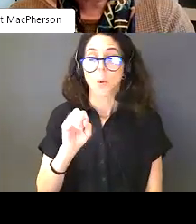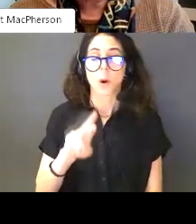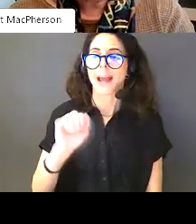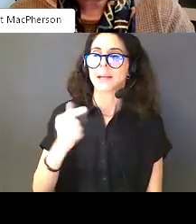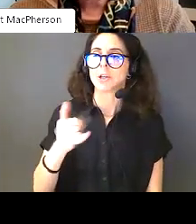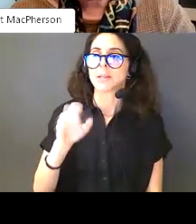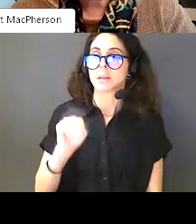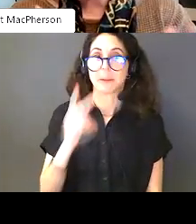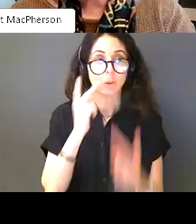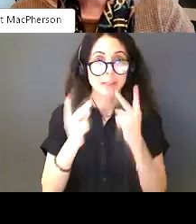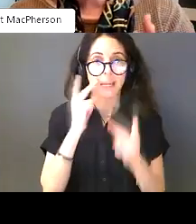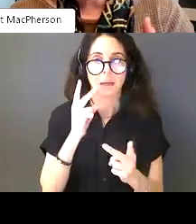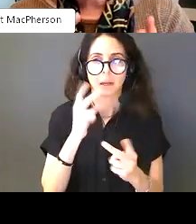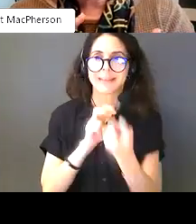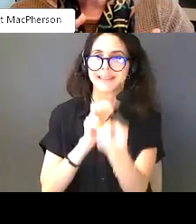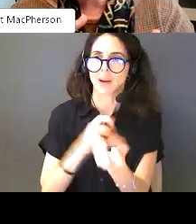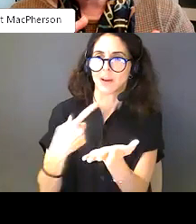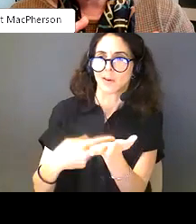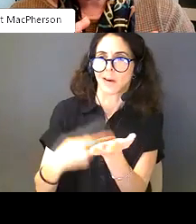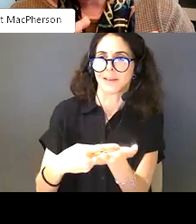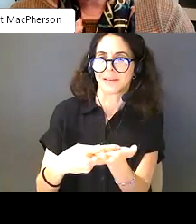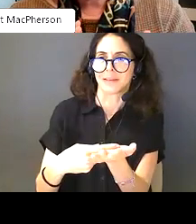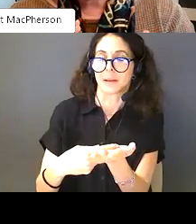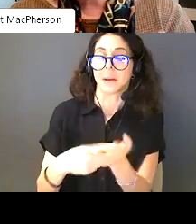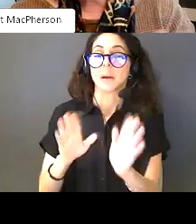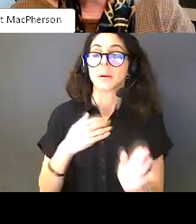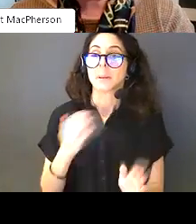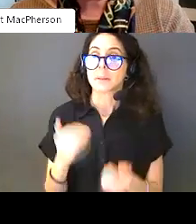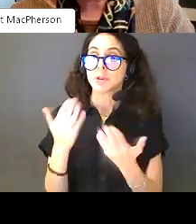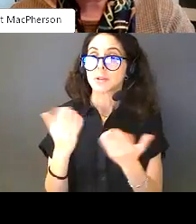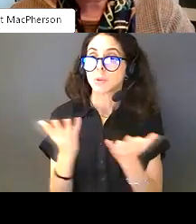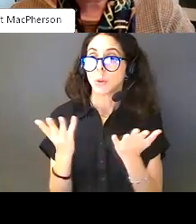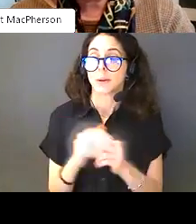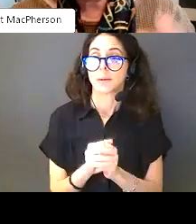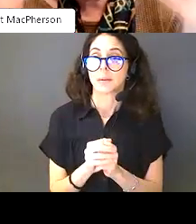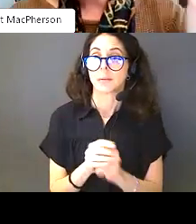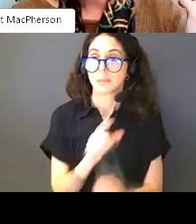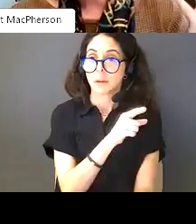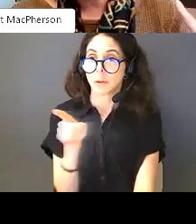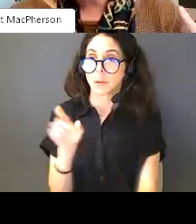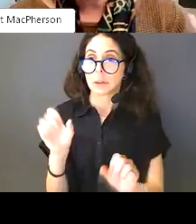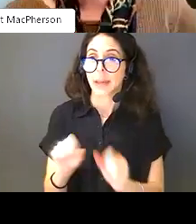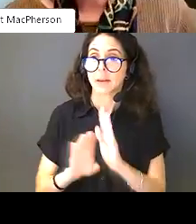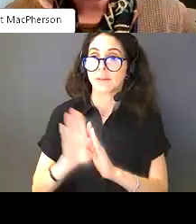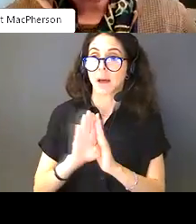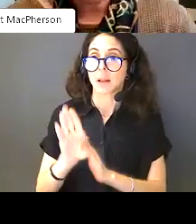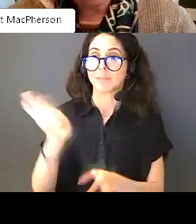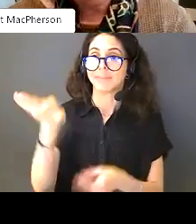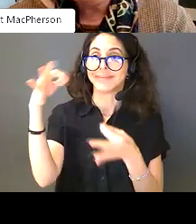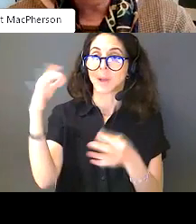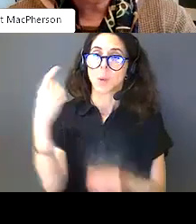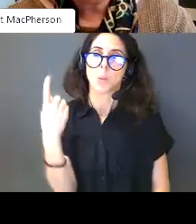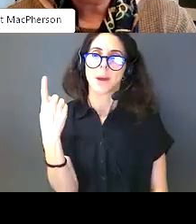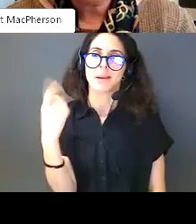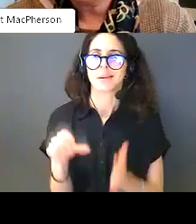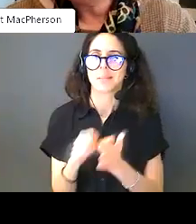And what we've done, what I suggested is that you create your own sort of one-pager that you can share in the